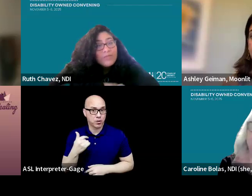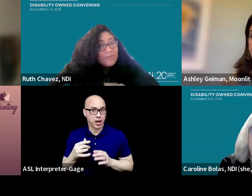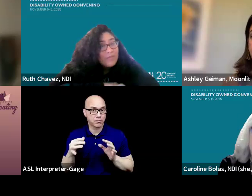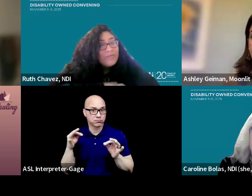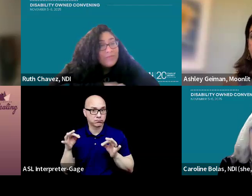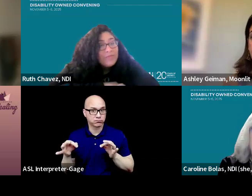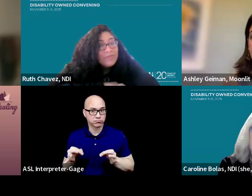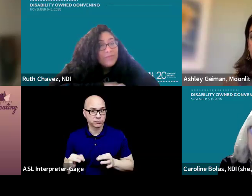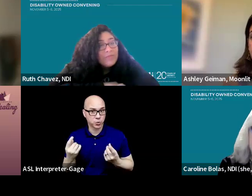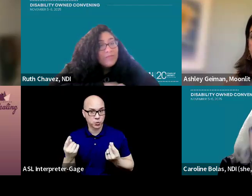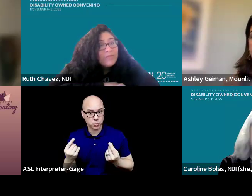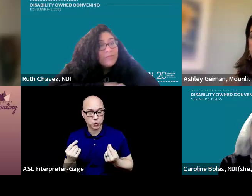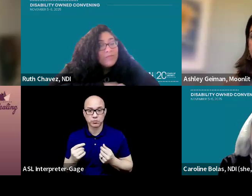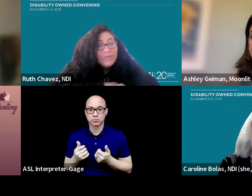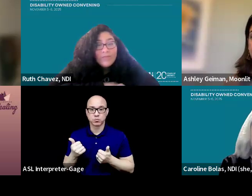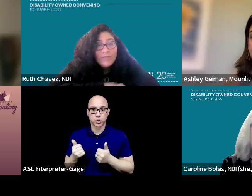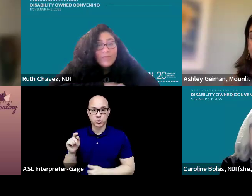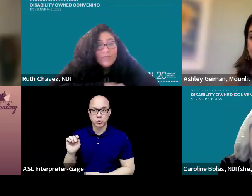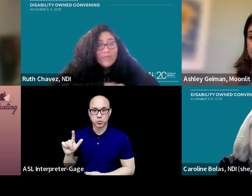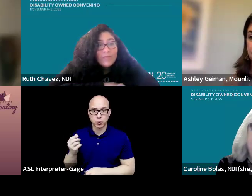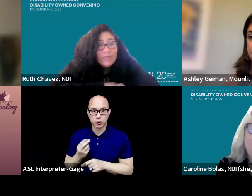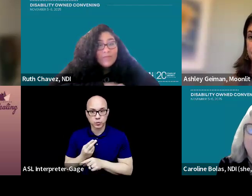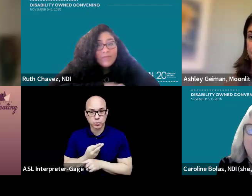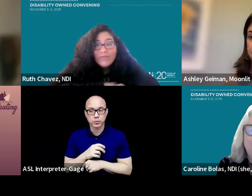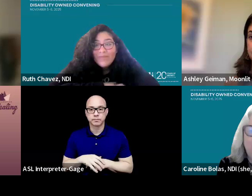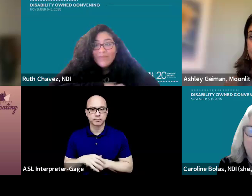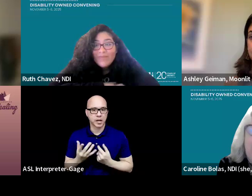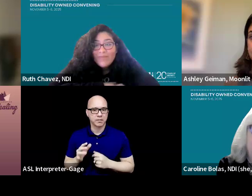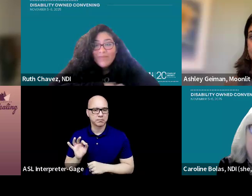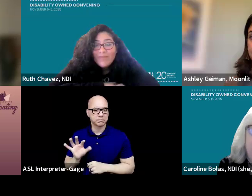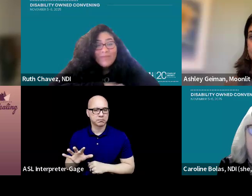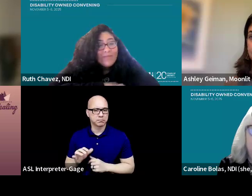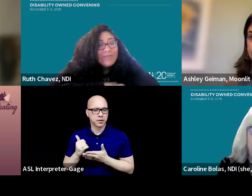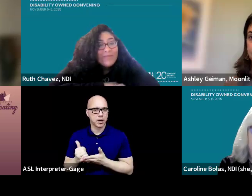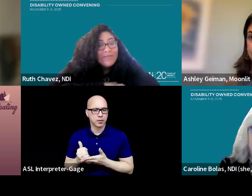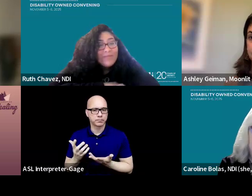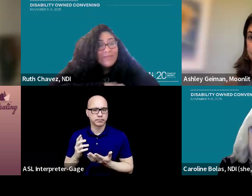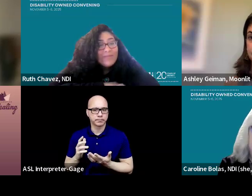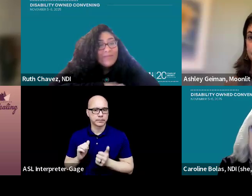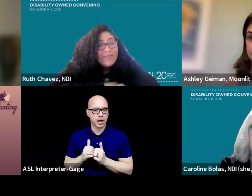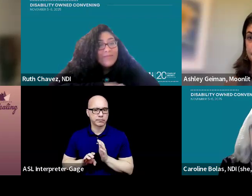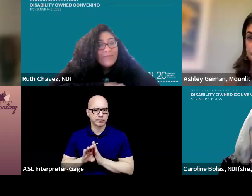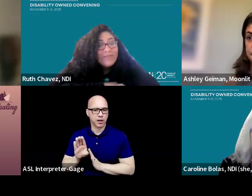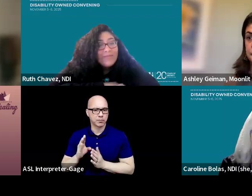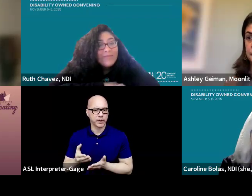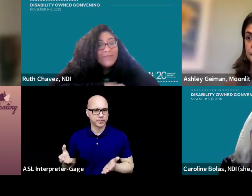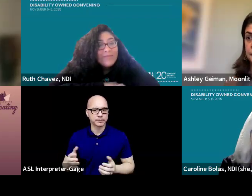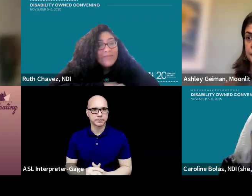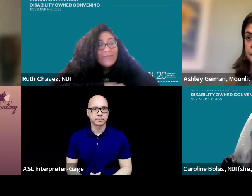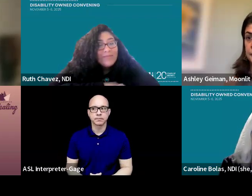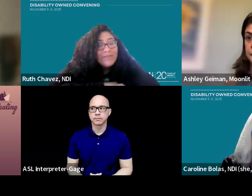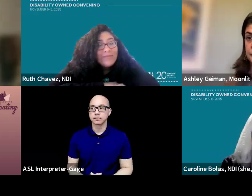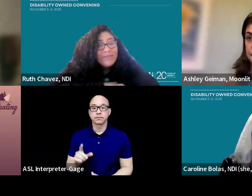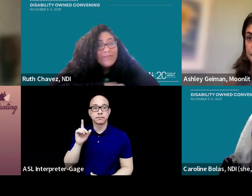done, maybe what tool you used, and just give people a pointer as to how it might help you on some of those tasks. So